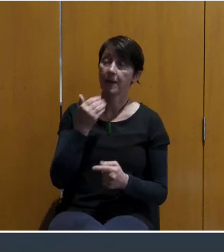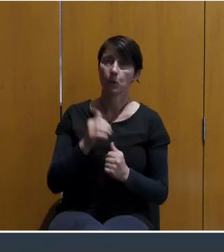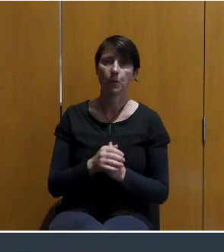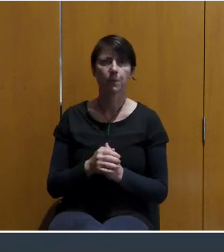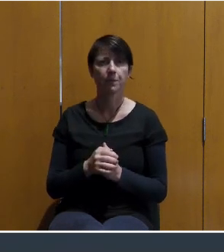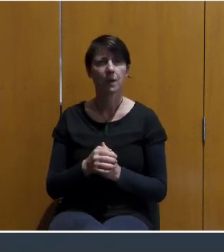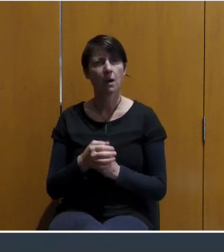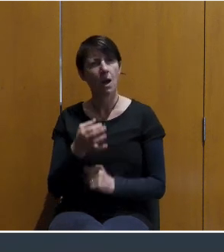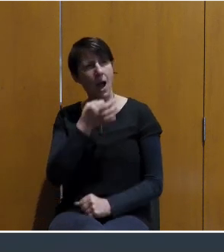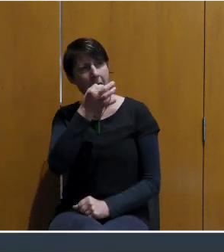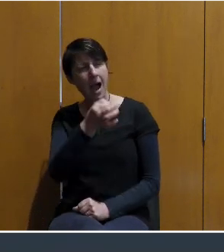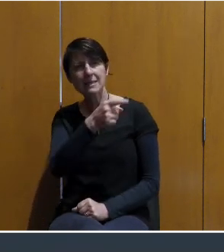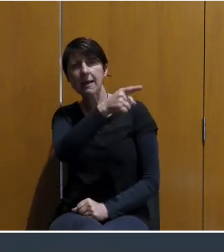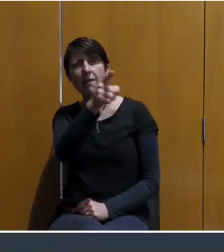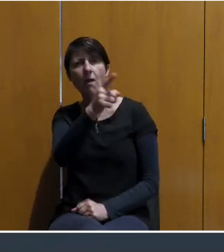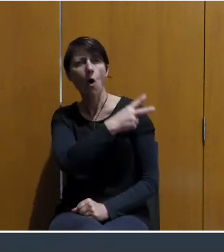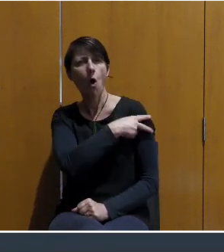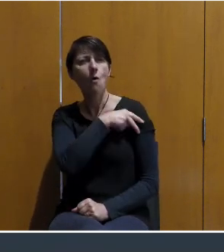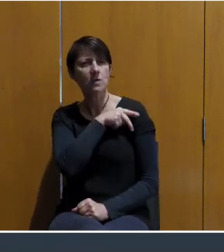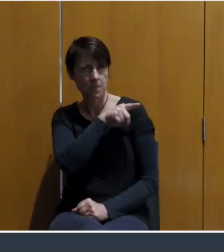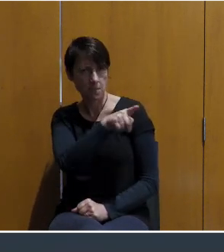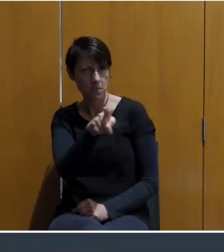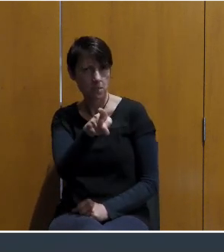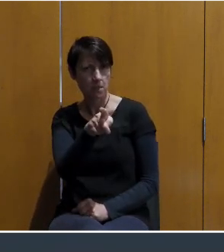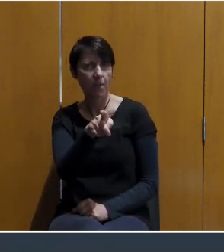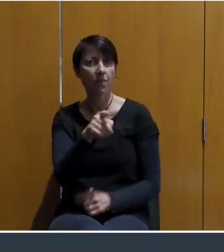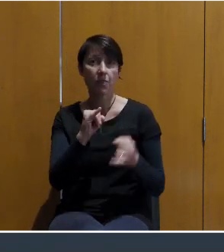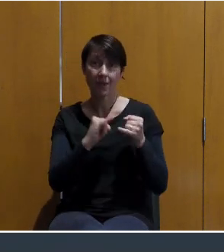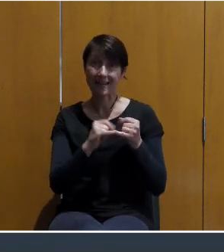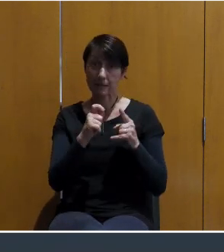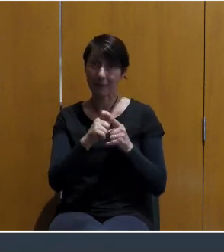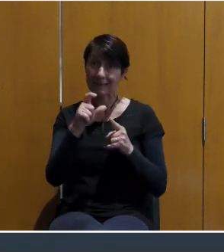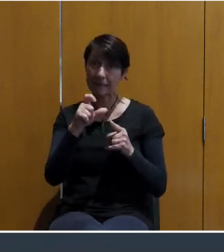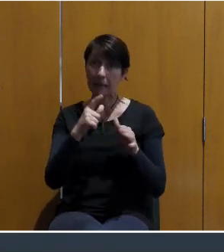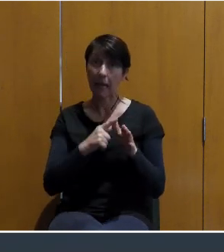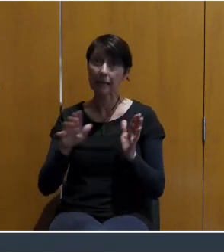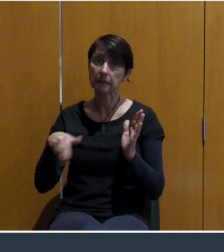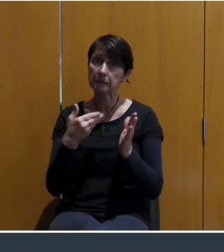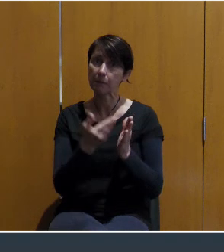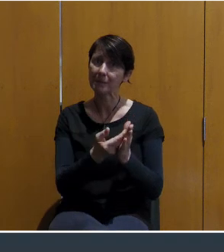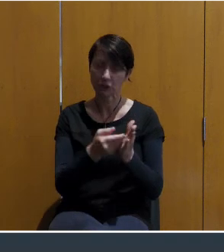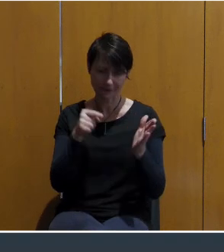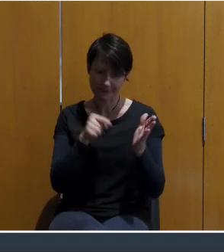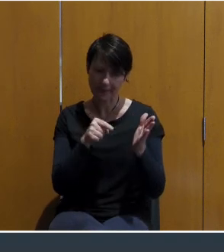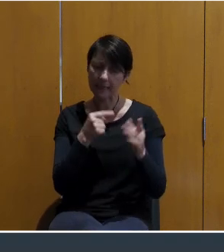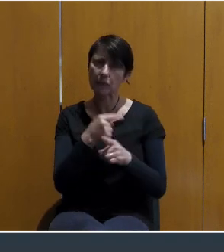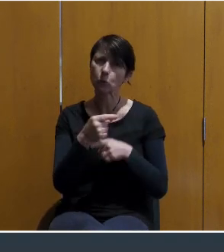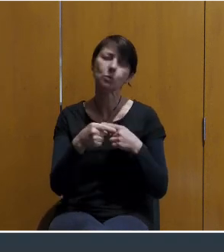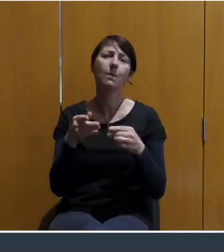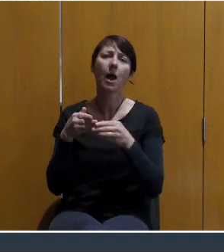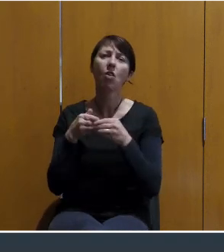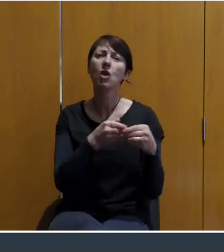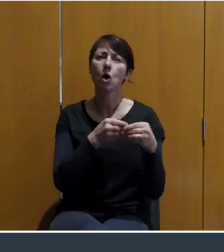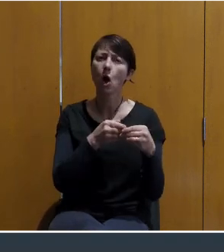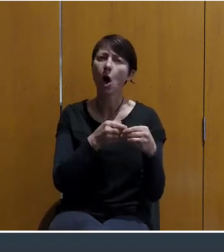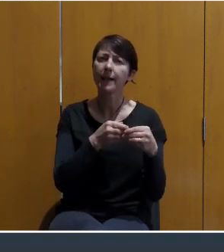noted from the submission from SPCA, just with relation to what guide dogs and so forth are called now, if they could just be noted